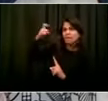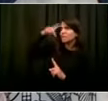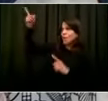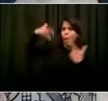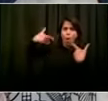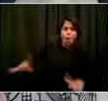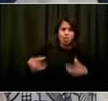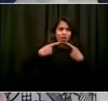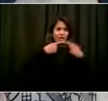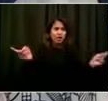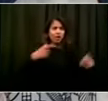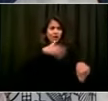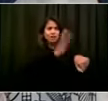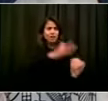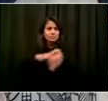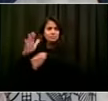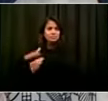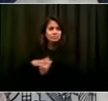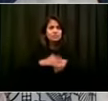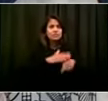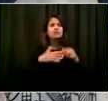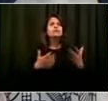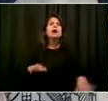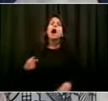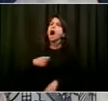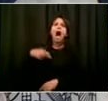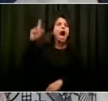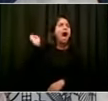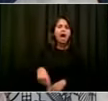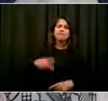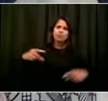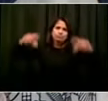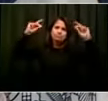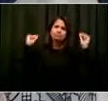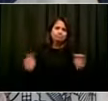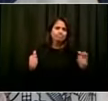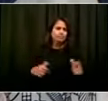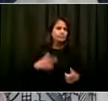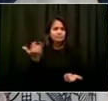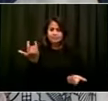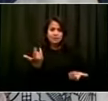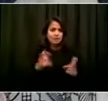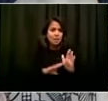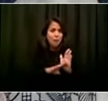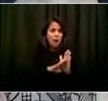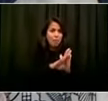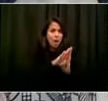Is the best way to ensure there is action is to put the proposal on the table publicly.